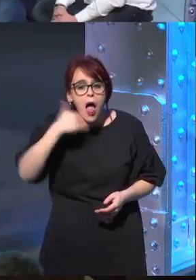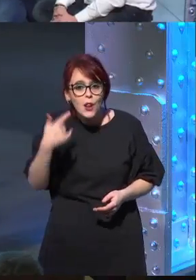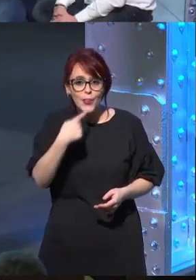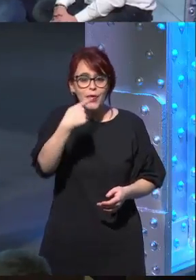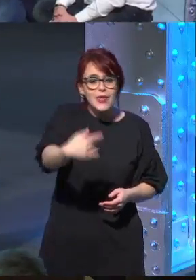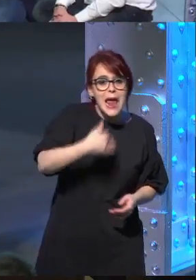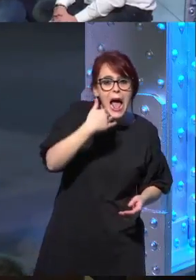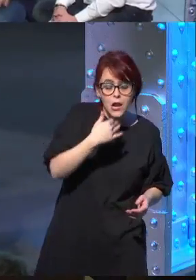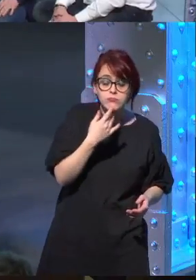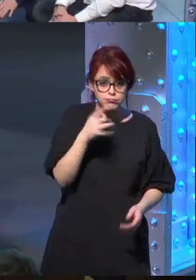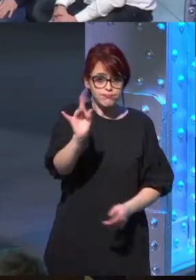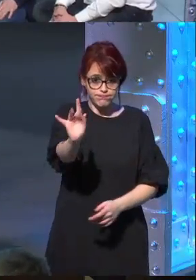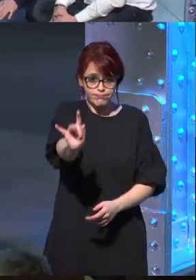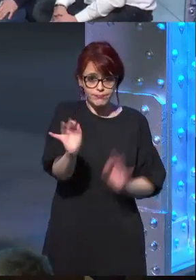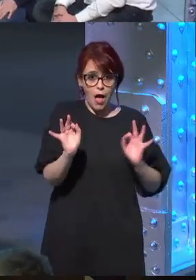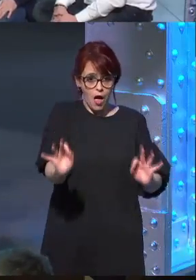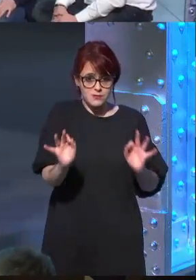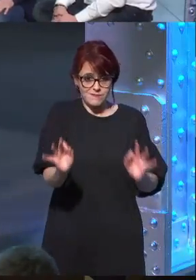Would you like to add something about it?